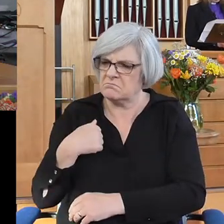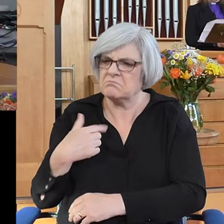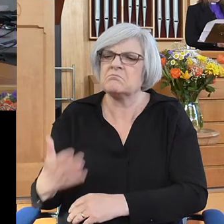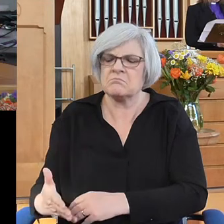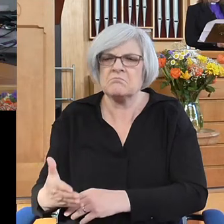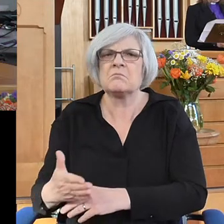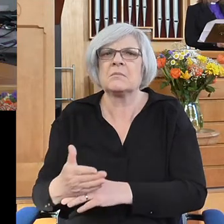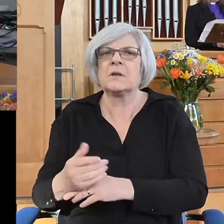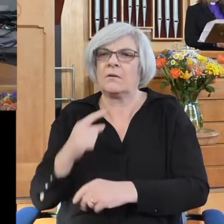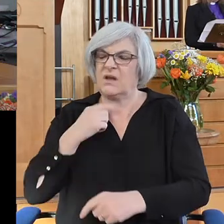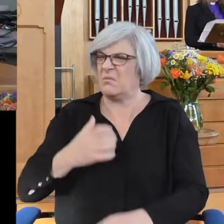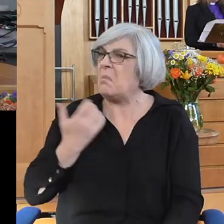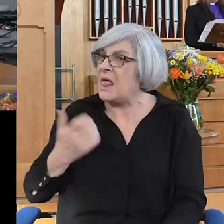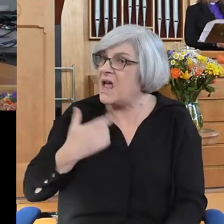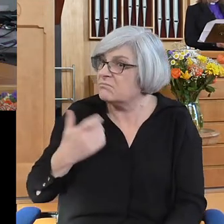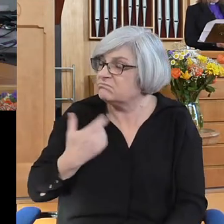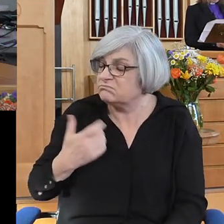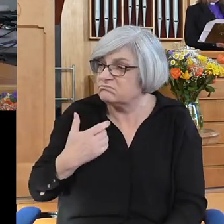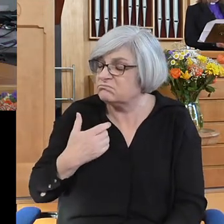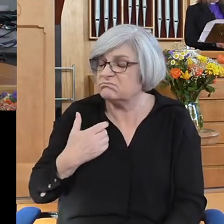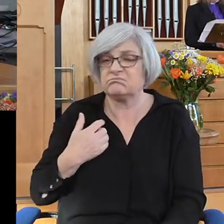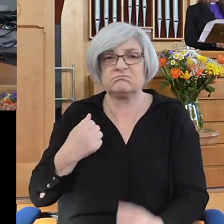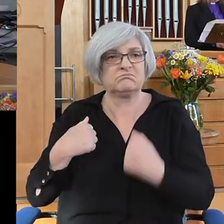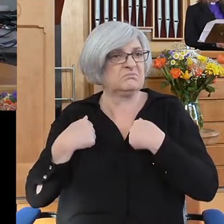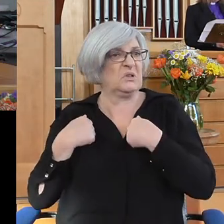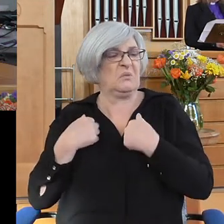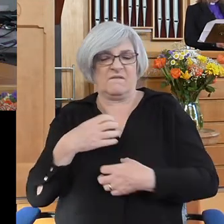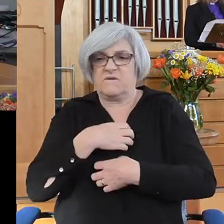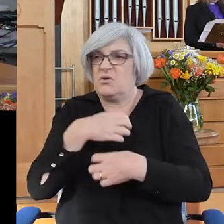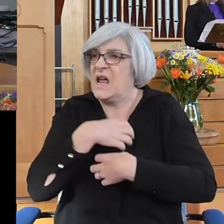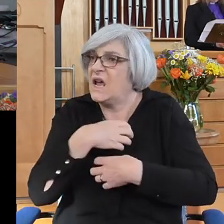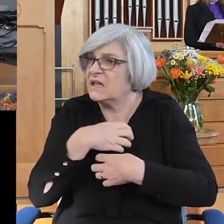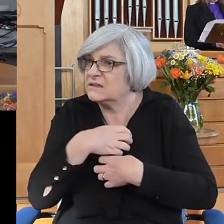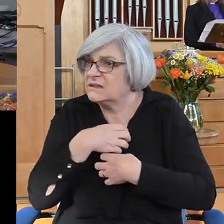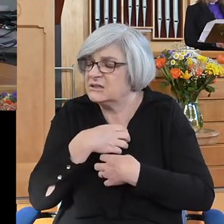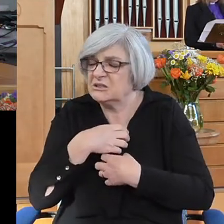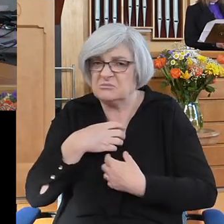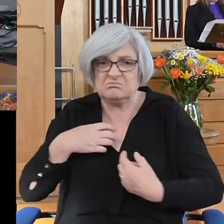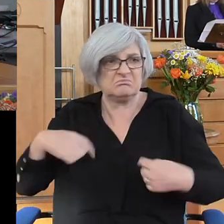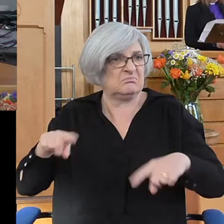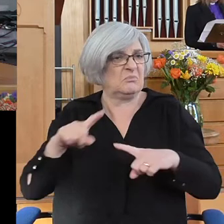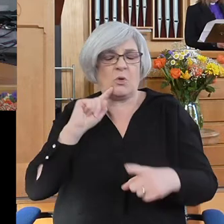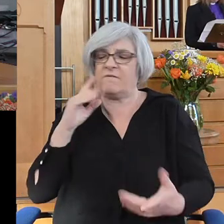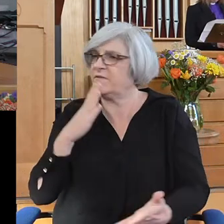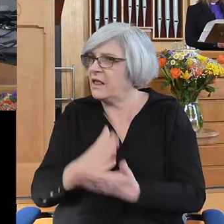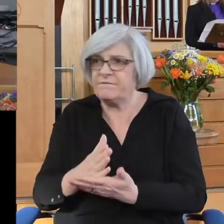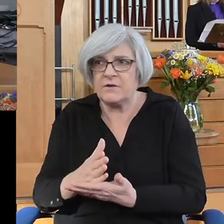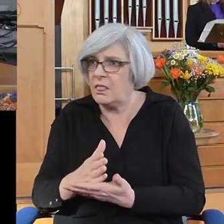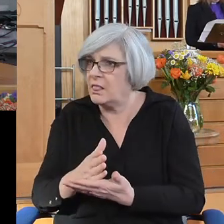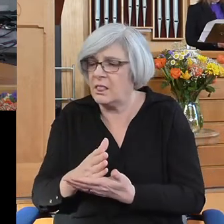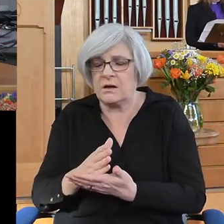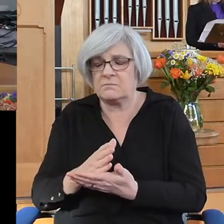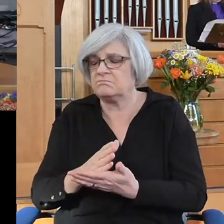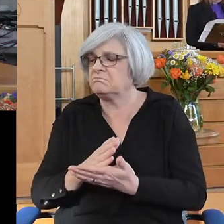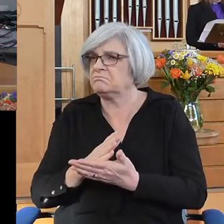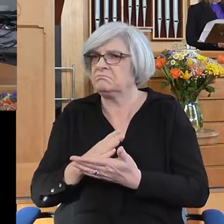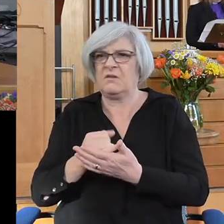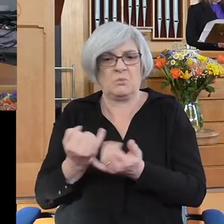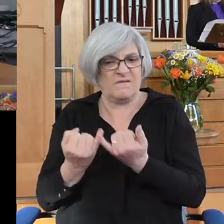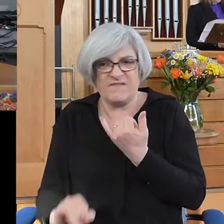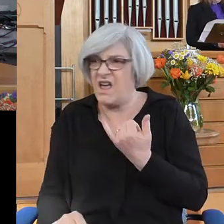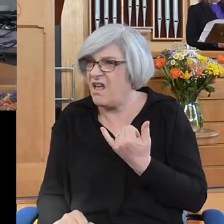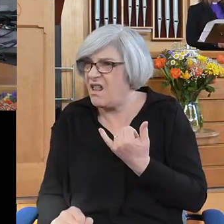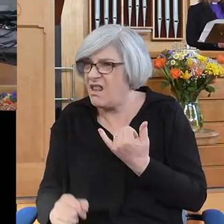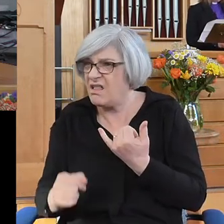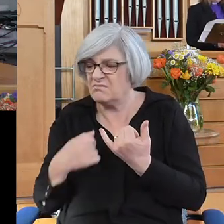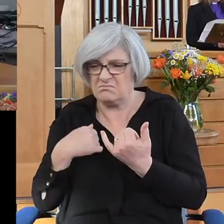we complain, if we are afraid, if we are unfaithful, if we fail in our